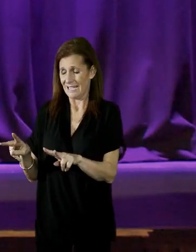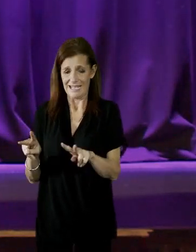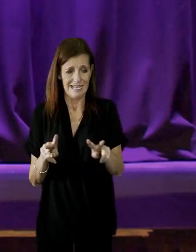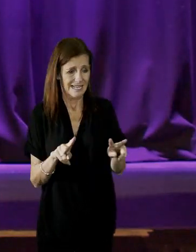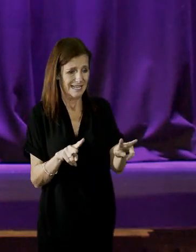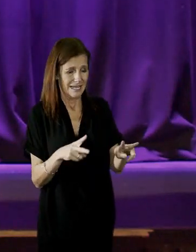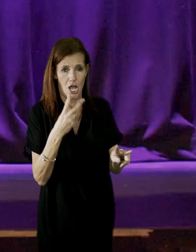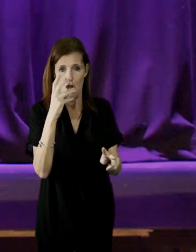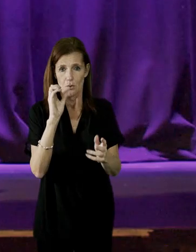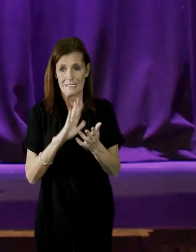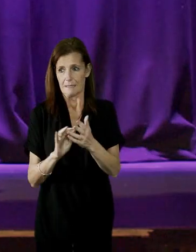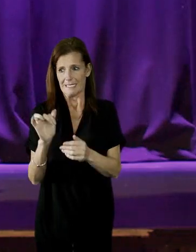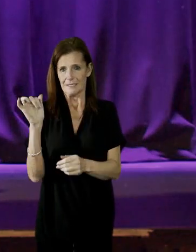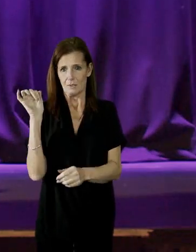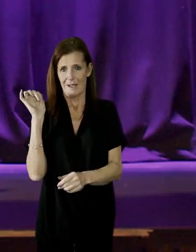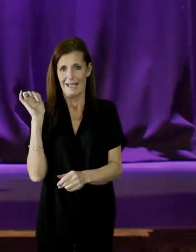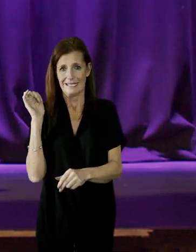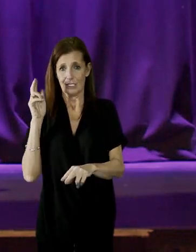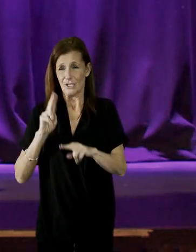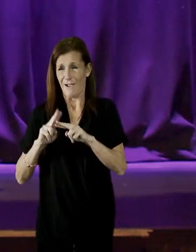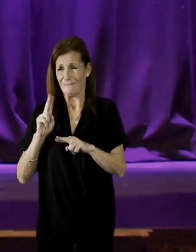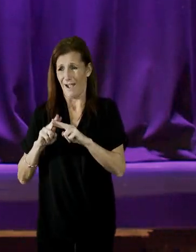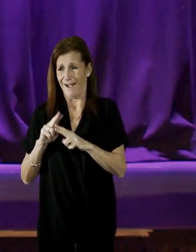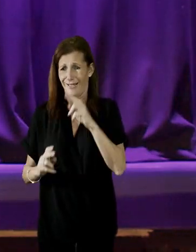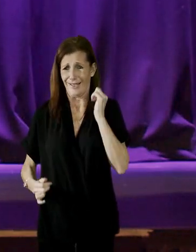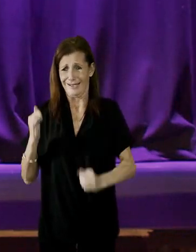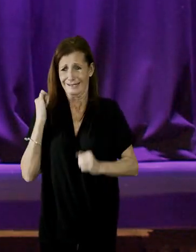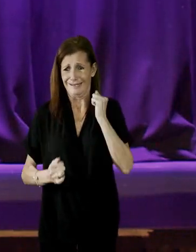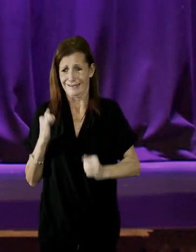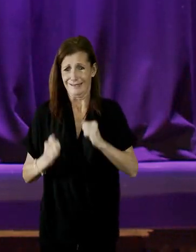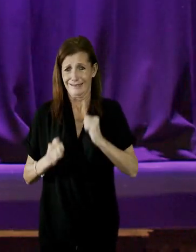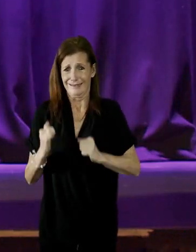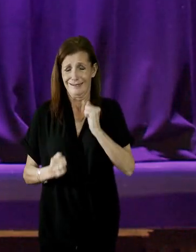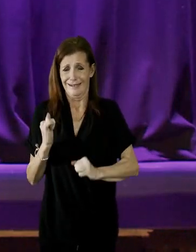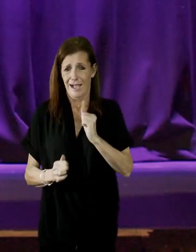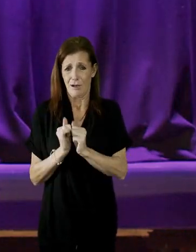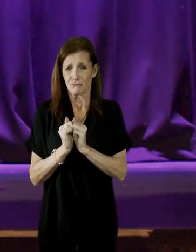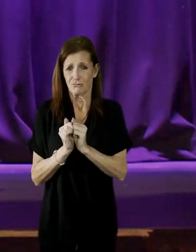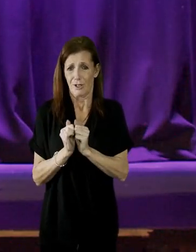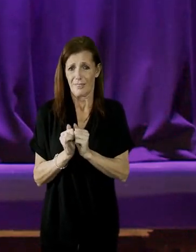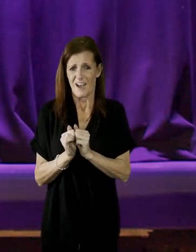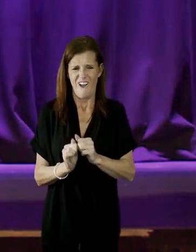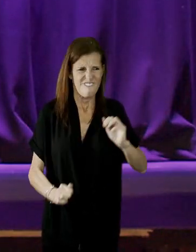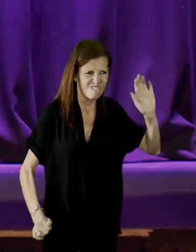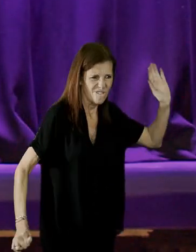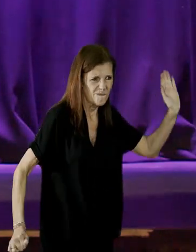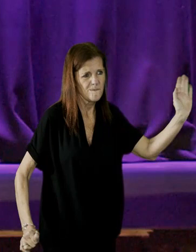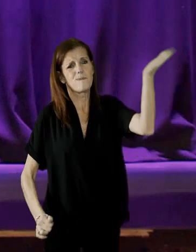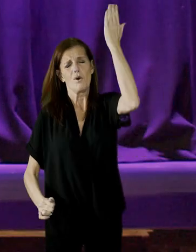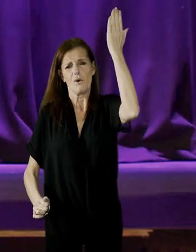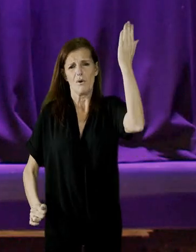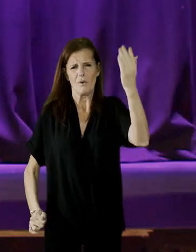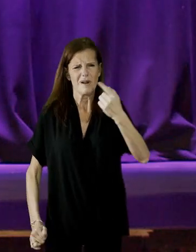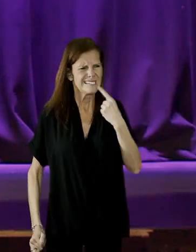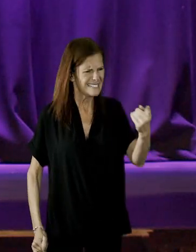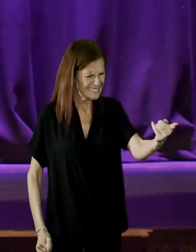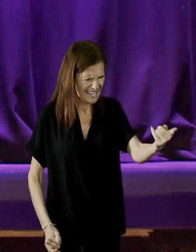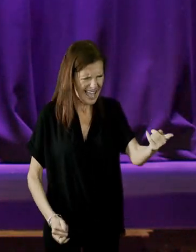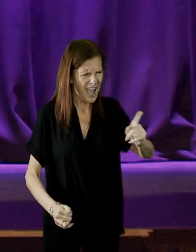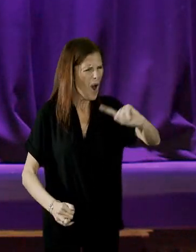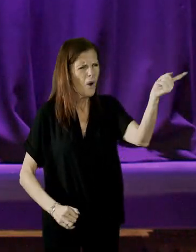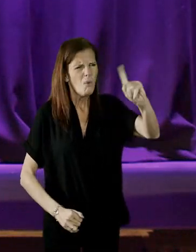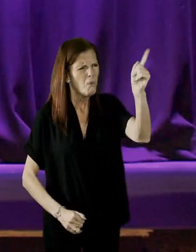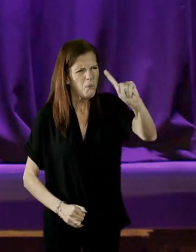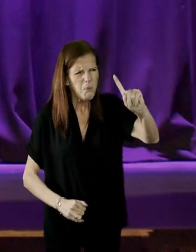So he comes rushing over to my brother. He clips him around the ear and he says, what the f*** are you